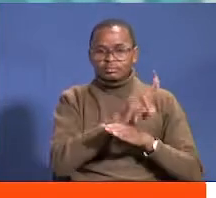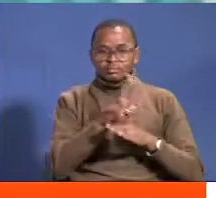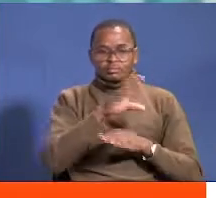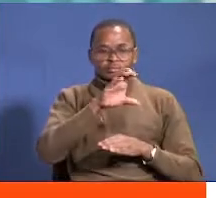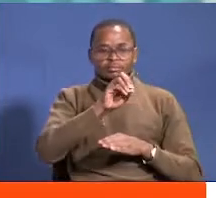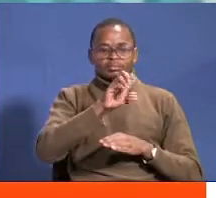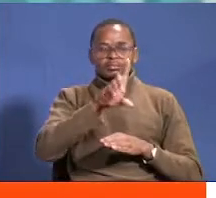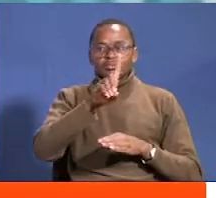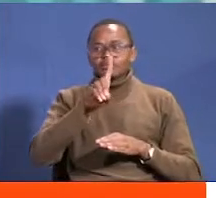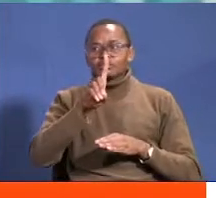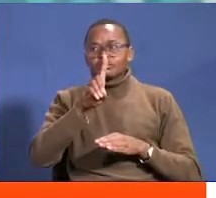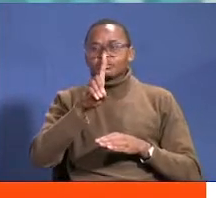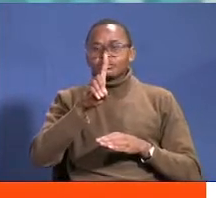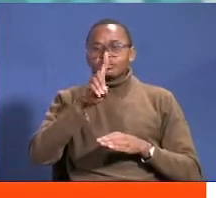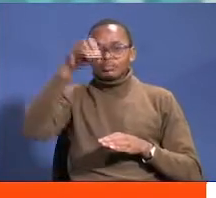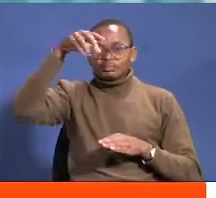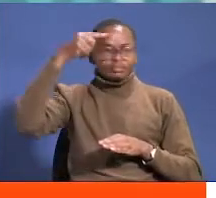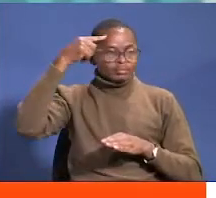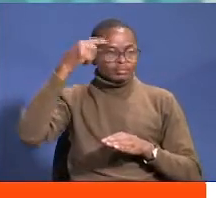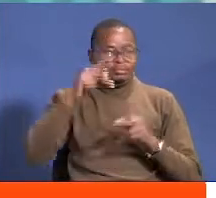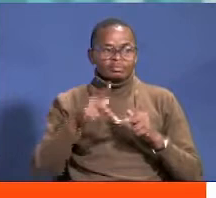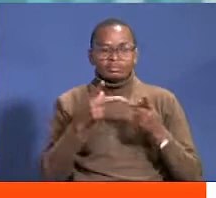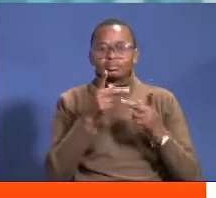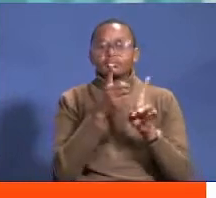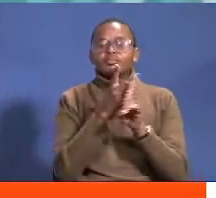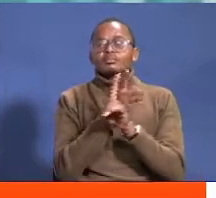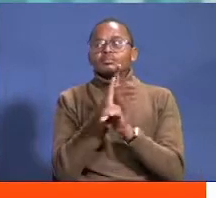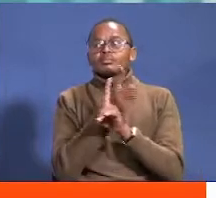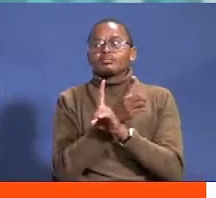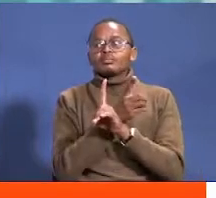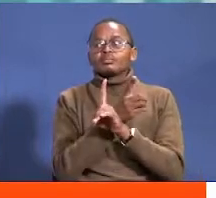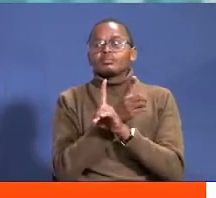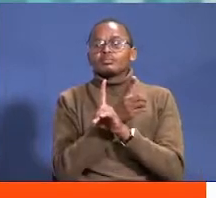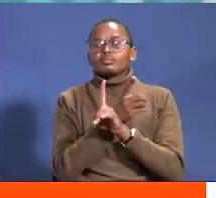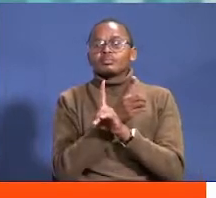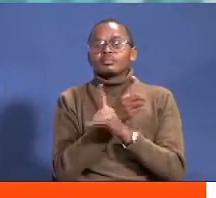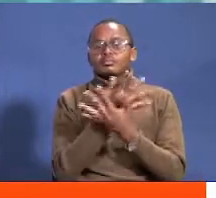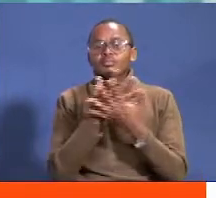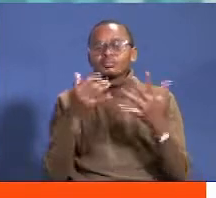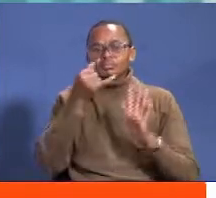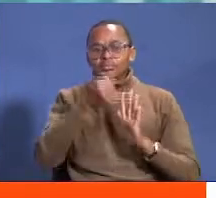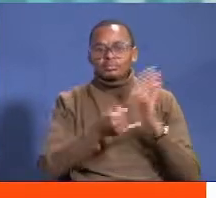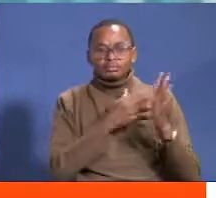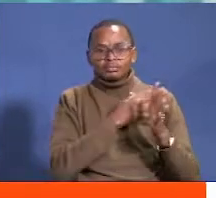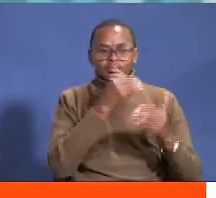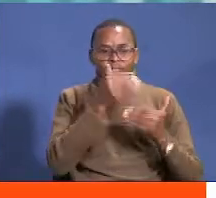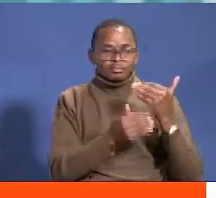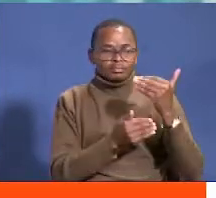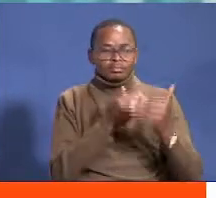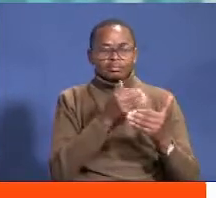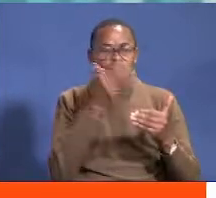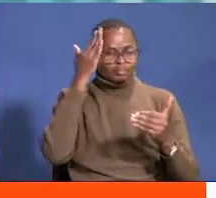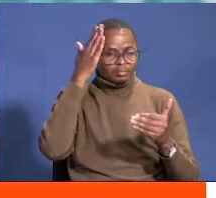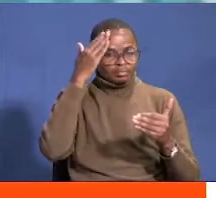coal to, generate electricity for producing various, products in the industry. And in the process,